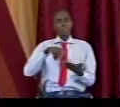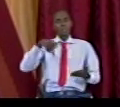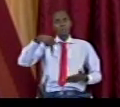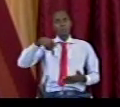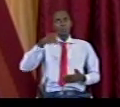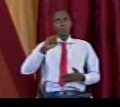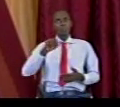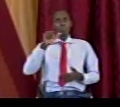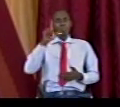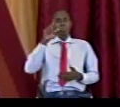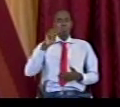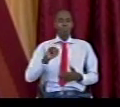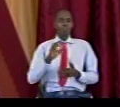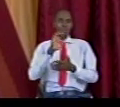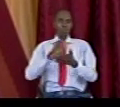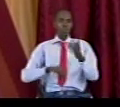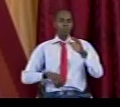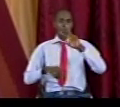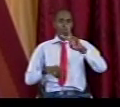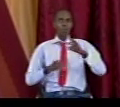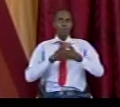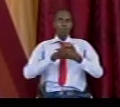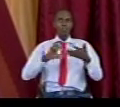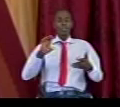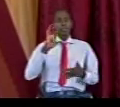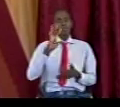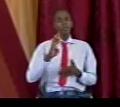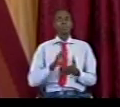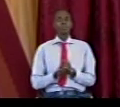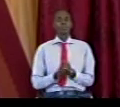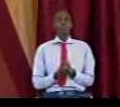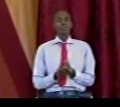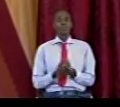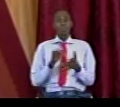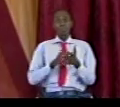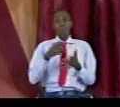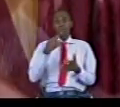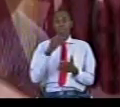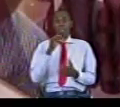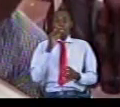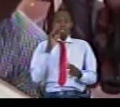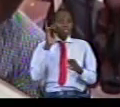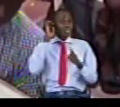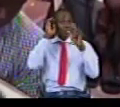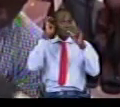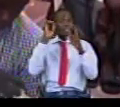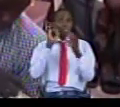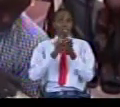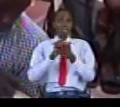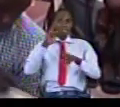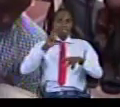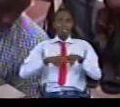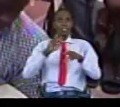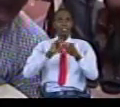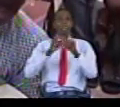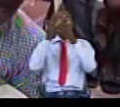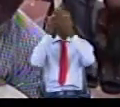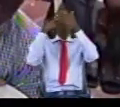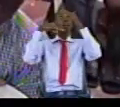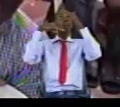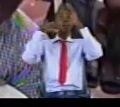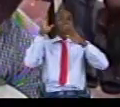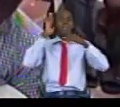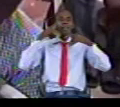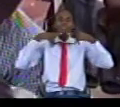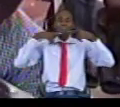2, we're looking at verse 4. It says, he that sitteth in the heavens shall laugh. The Lord